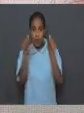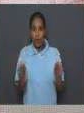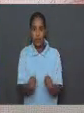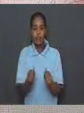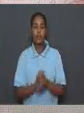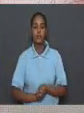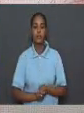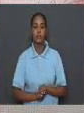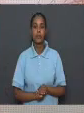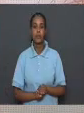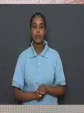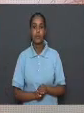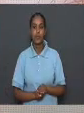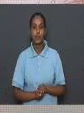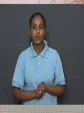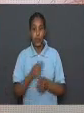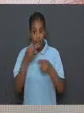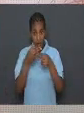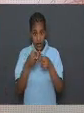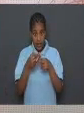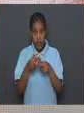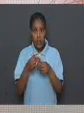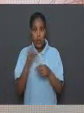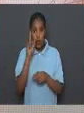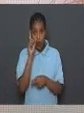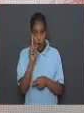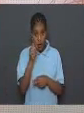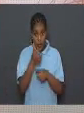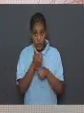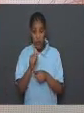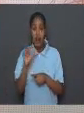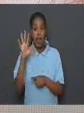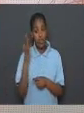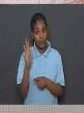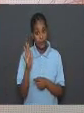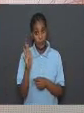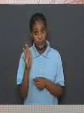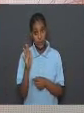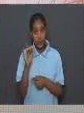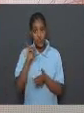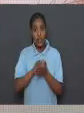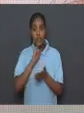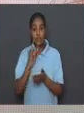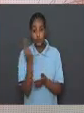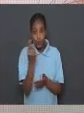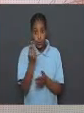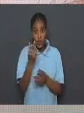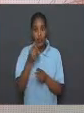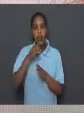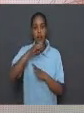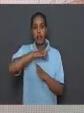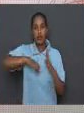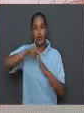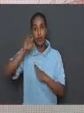Name one metal item that has used electroplating for each